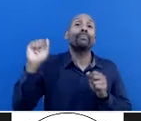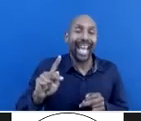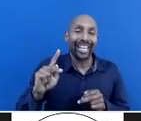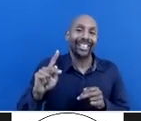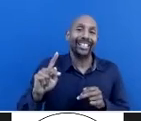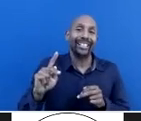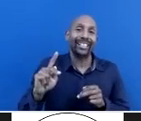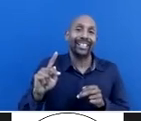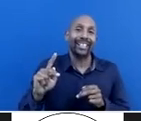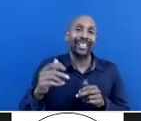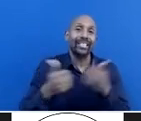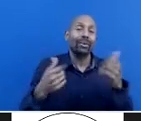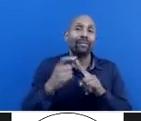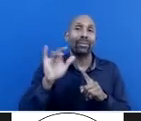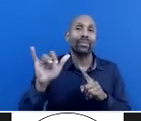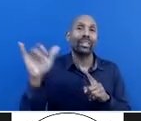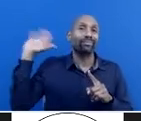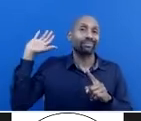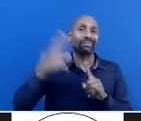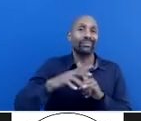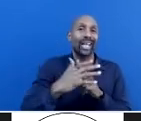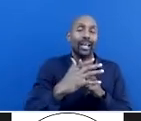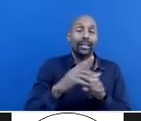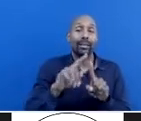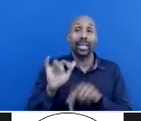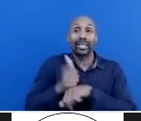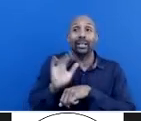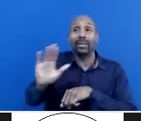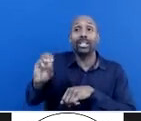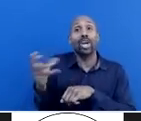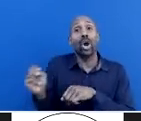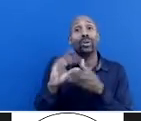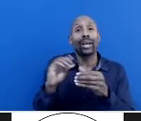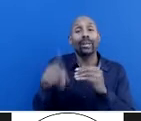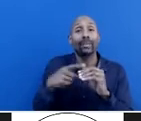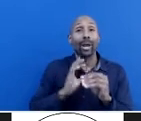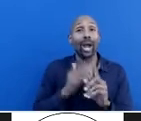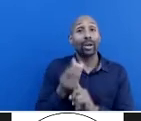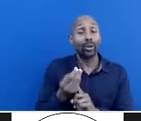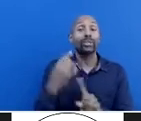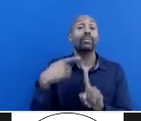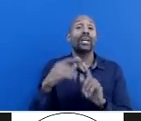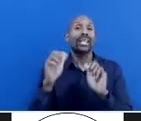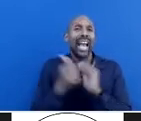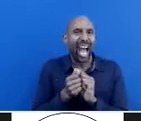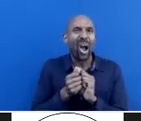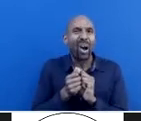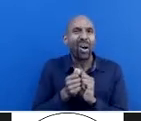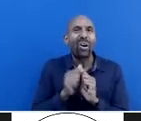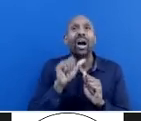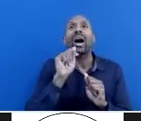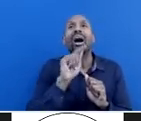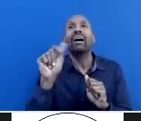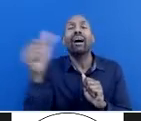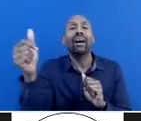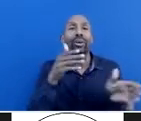kind of commentary, not just on our culture, but on all of the ways in which it's been commercialized. Subtle,